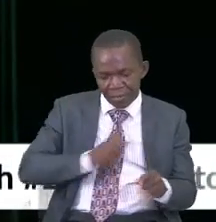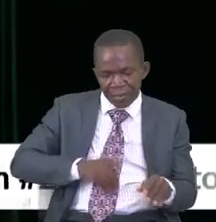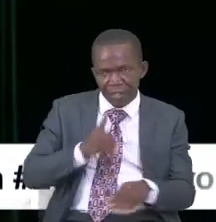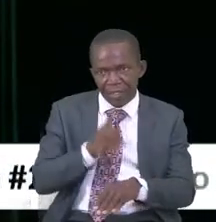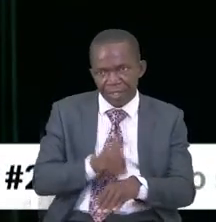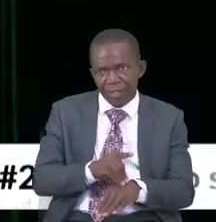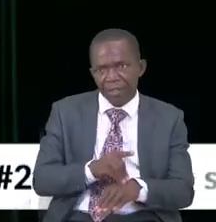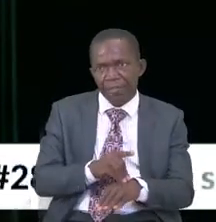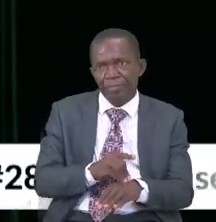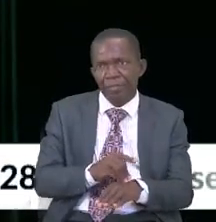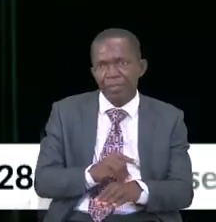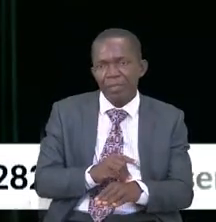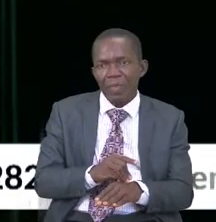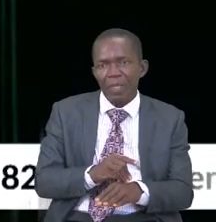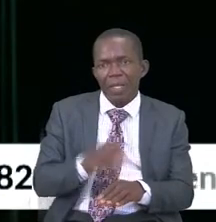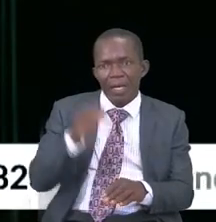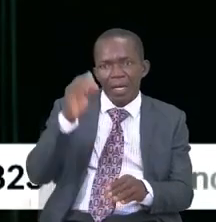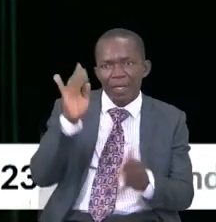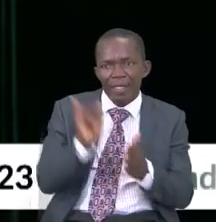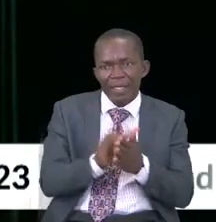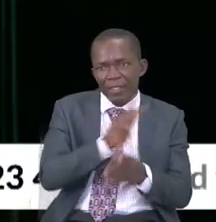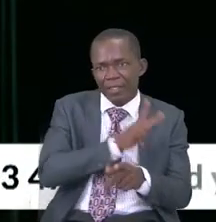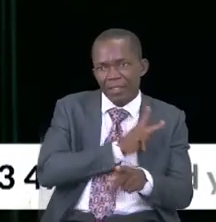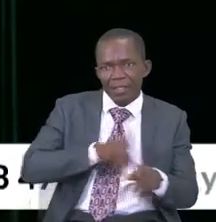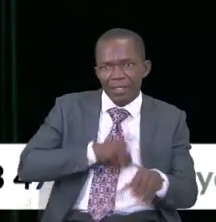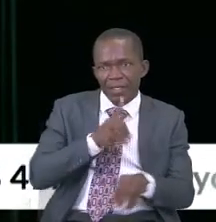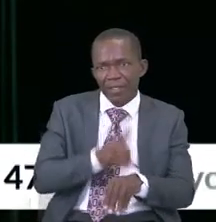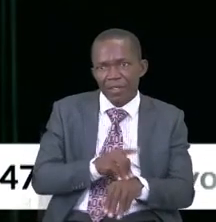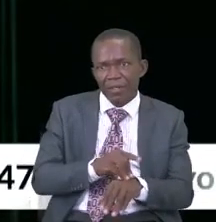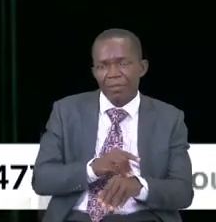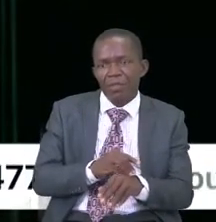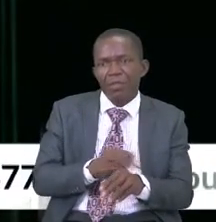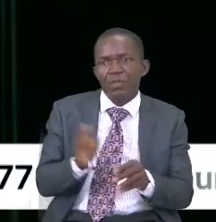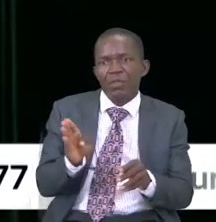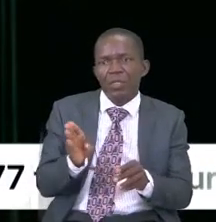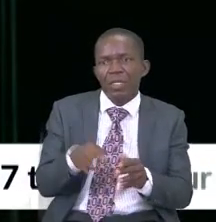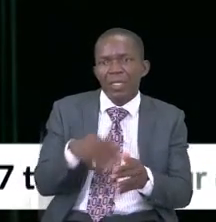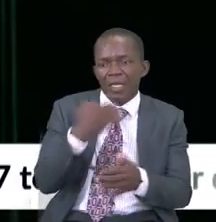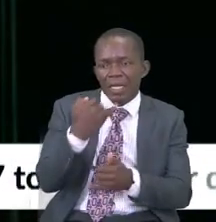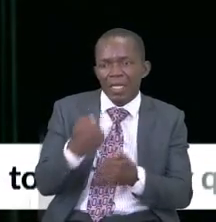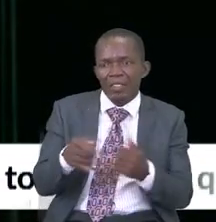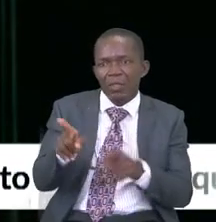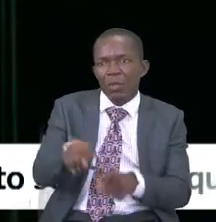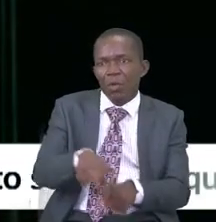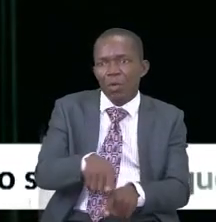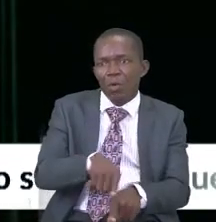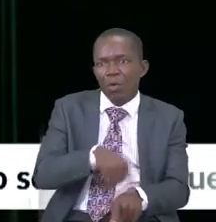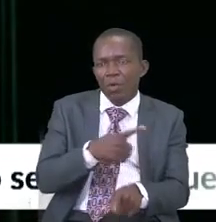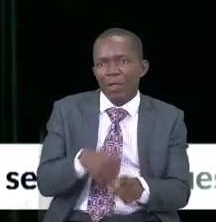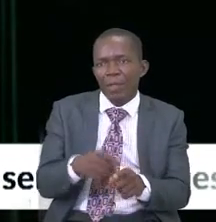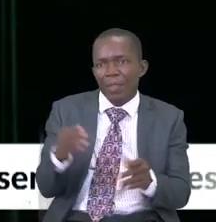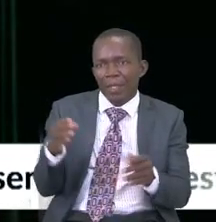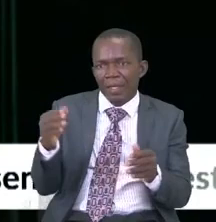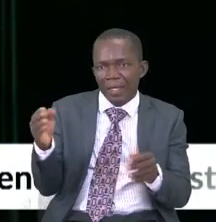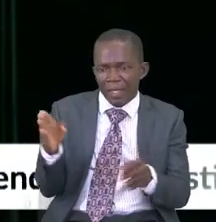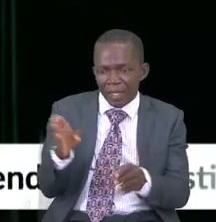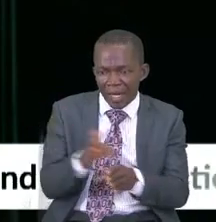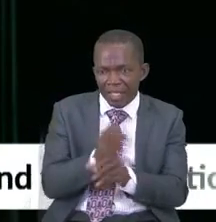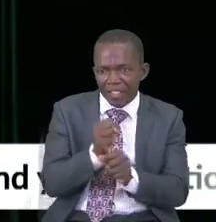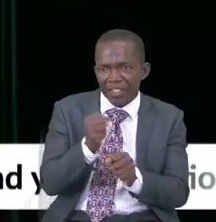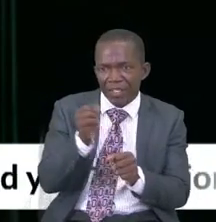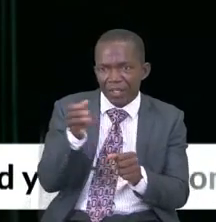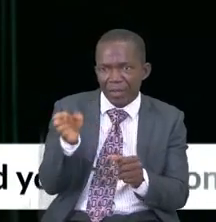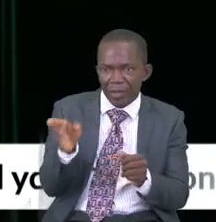lasted. Remember, it was the head of gold. So, number one, catch them young. Number